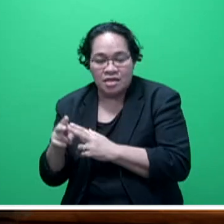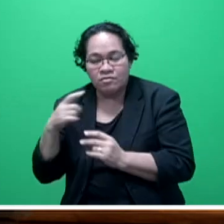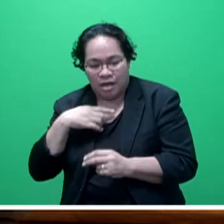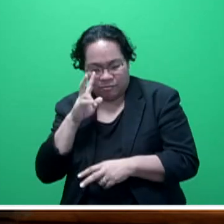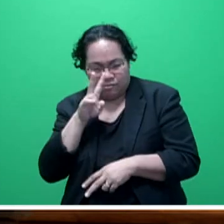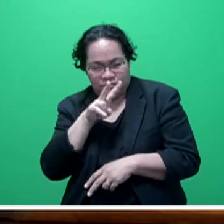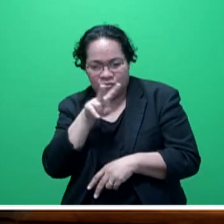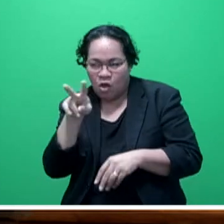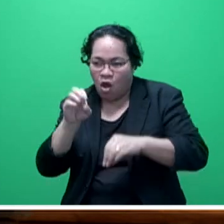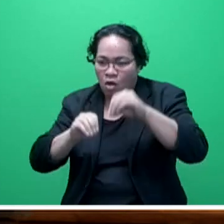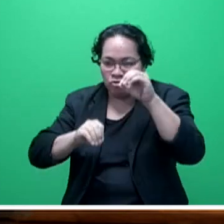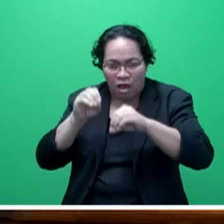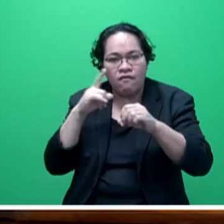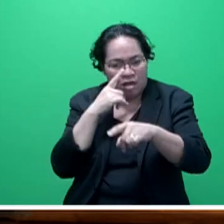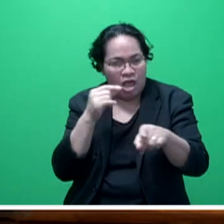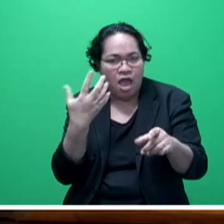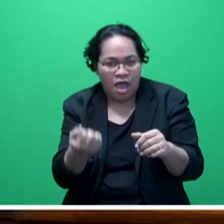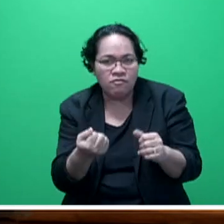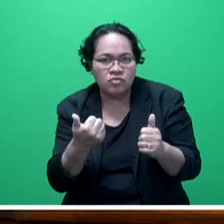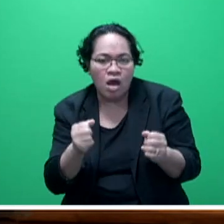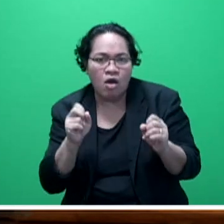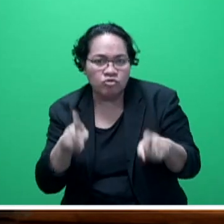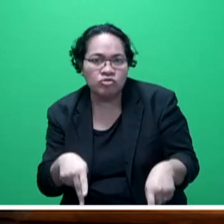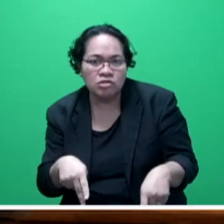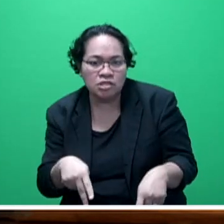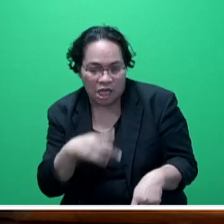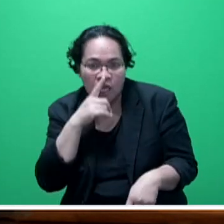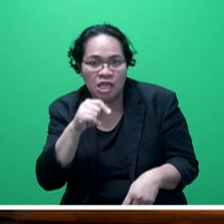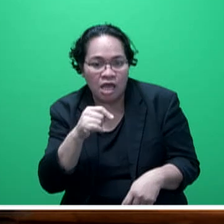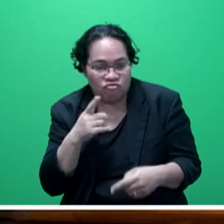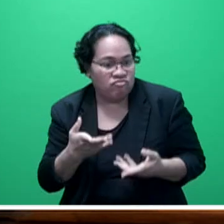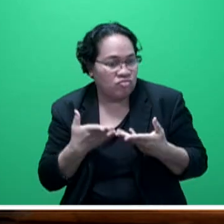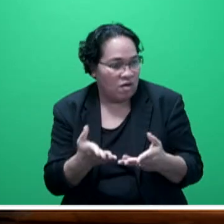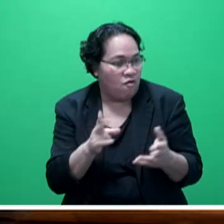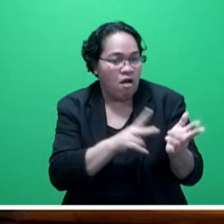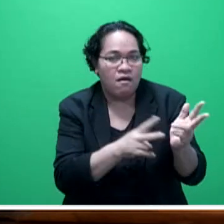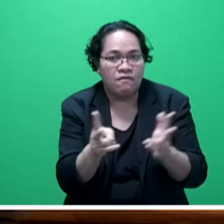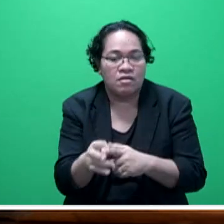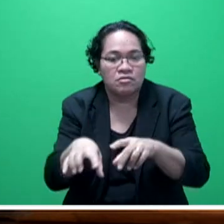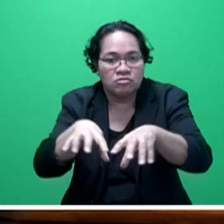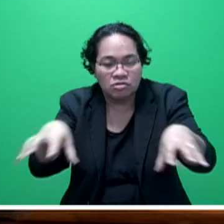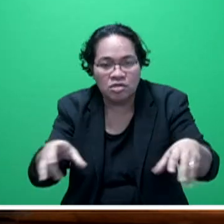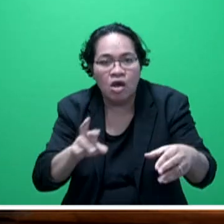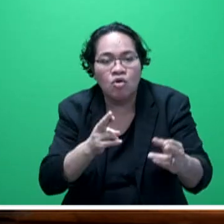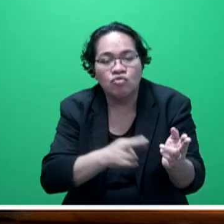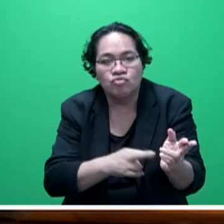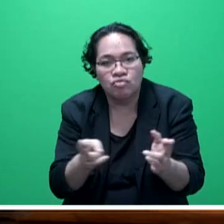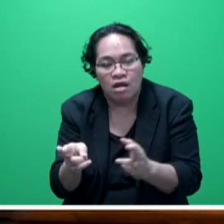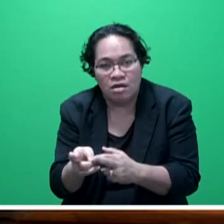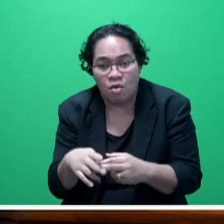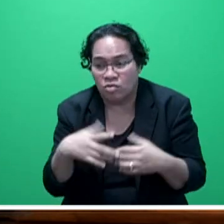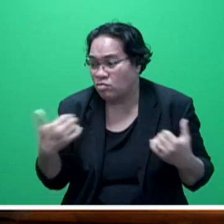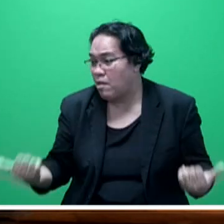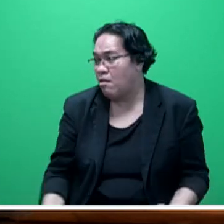observed the potential and opportunities available to our rural communities with the abundance of